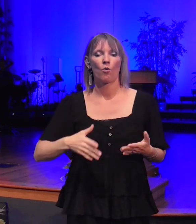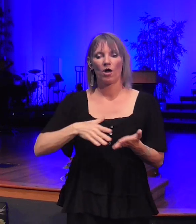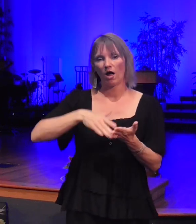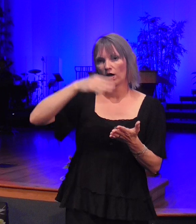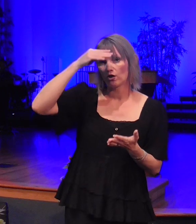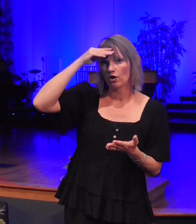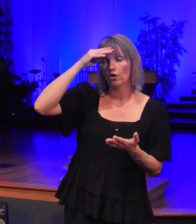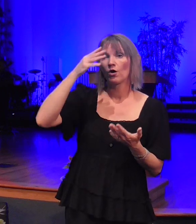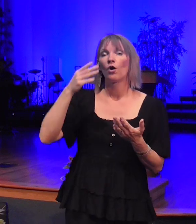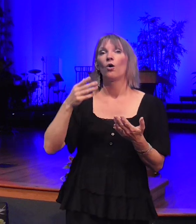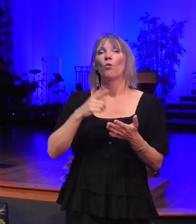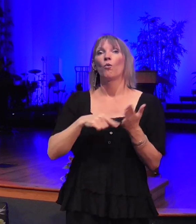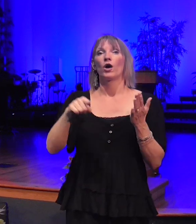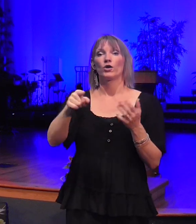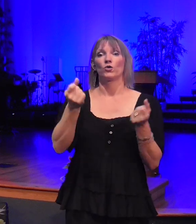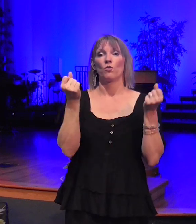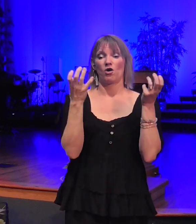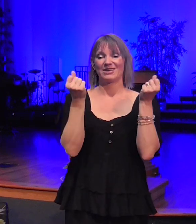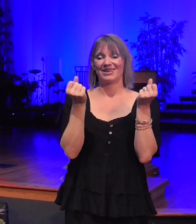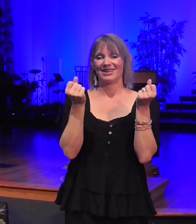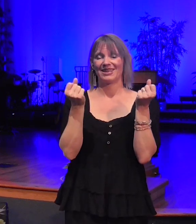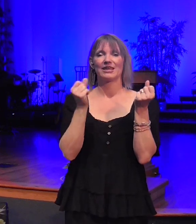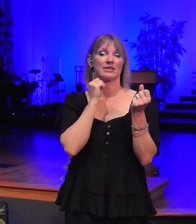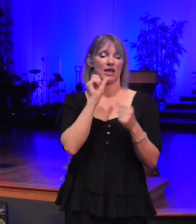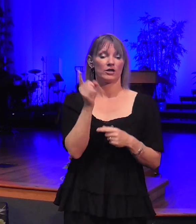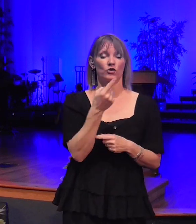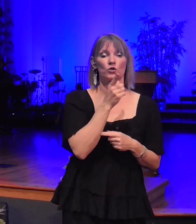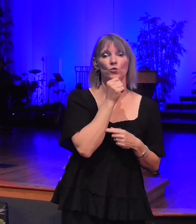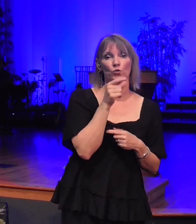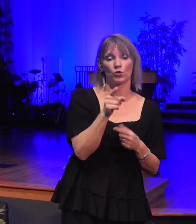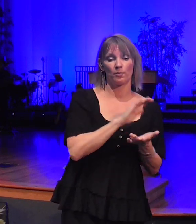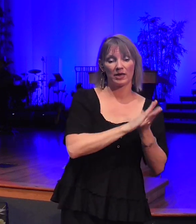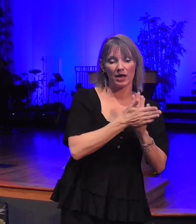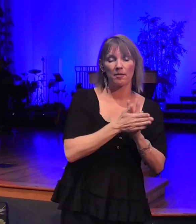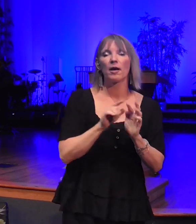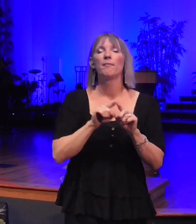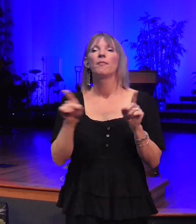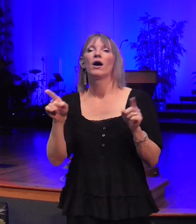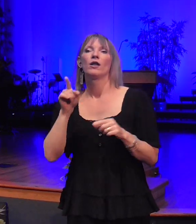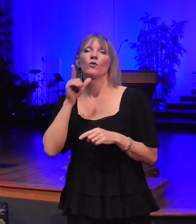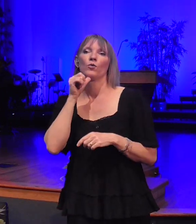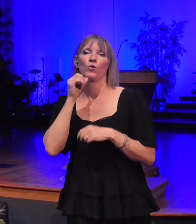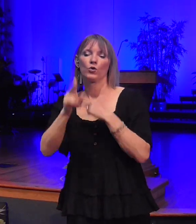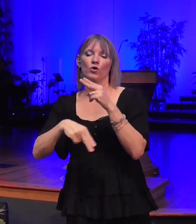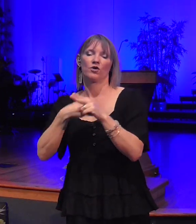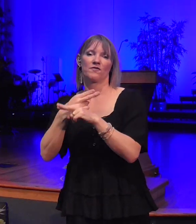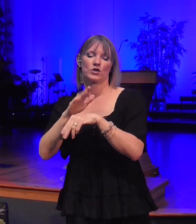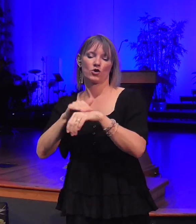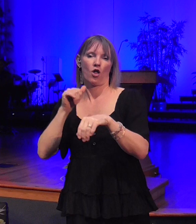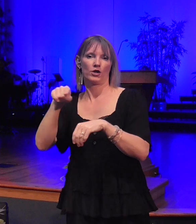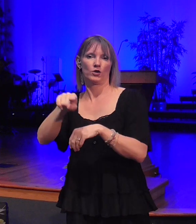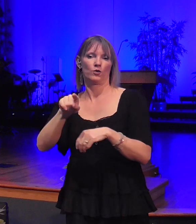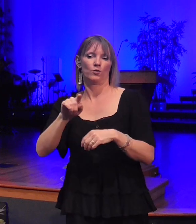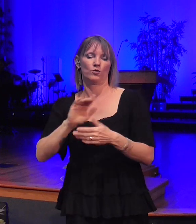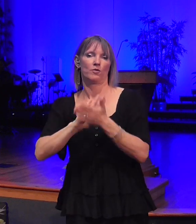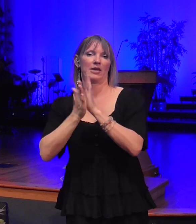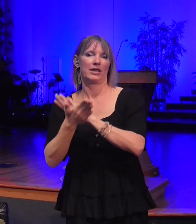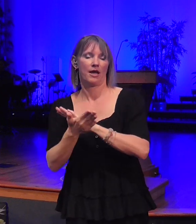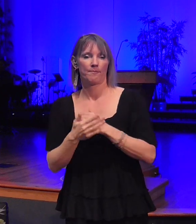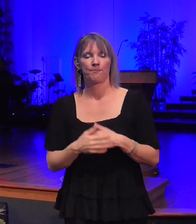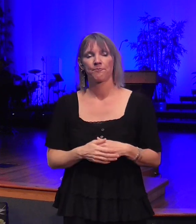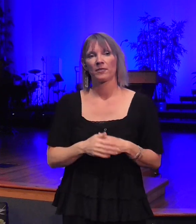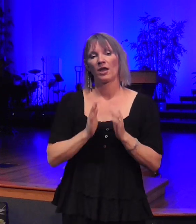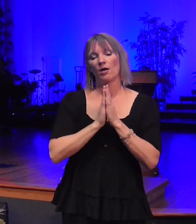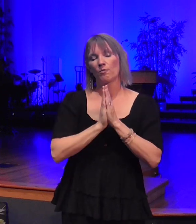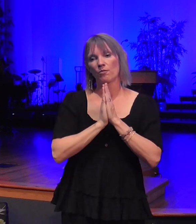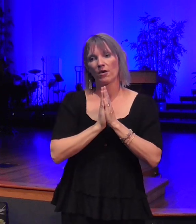articulate is not only who you are becoming, but who the universe is calling you to be. So moving into an affirmative prayer, I just invite